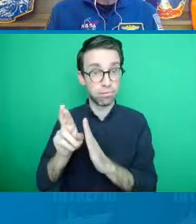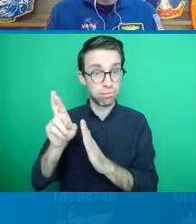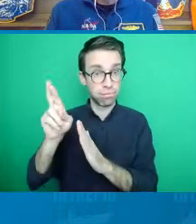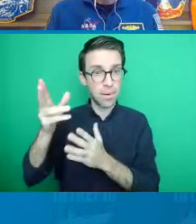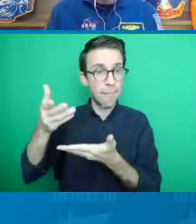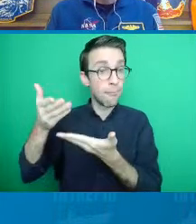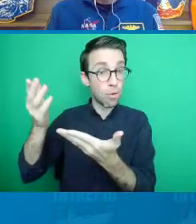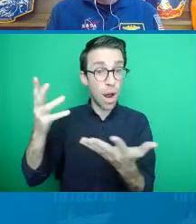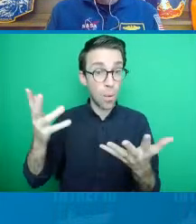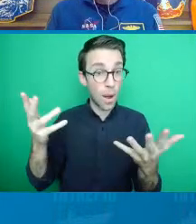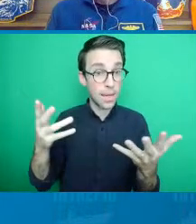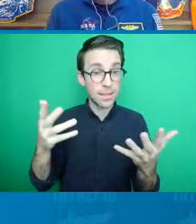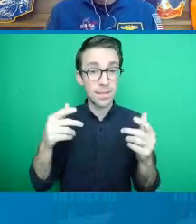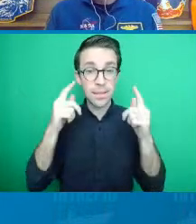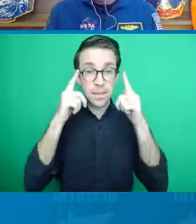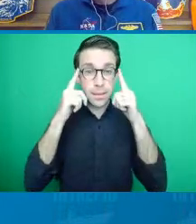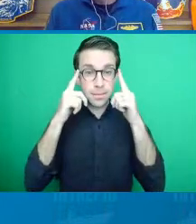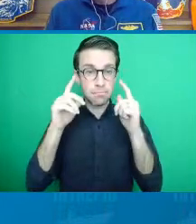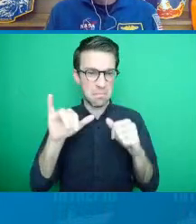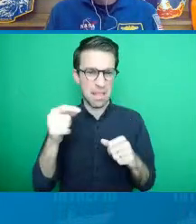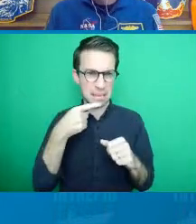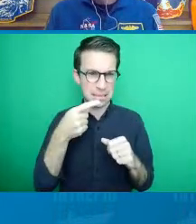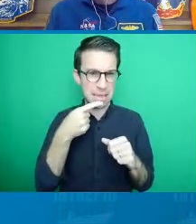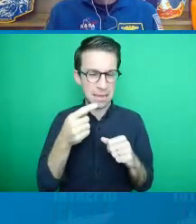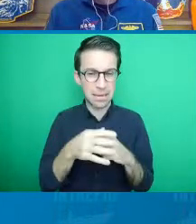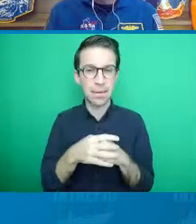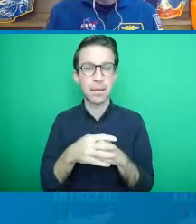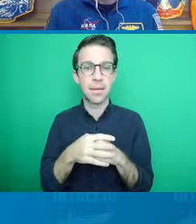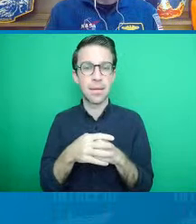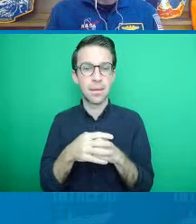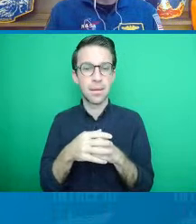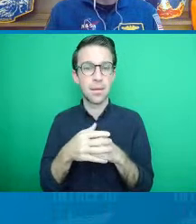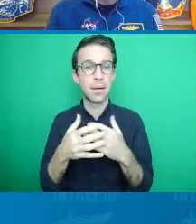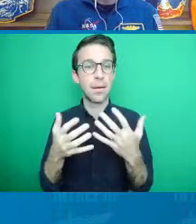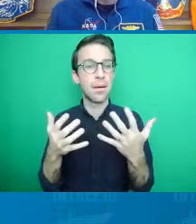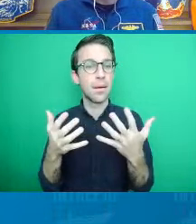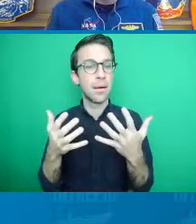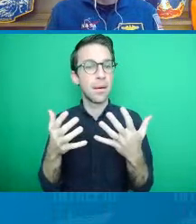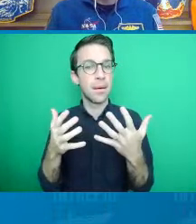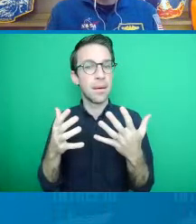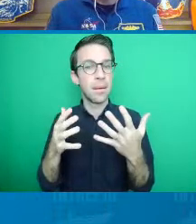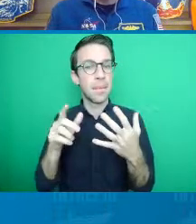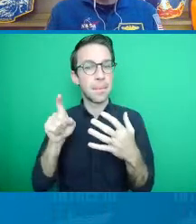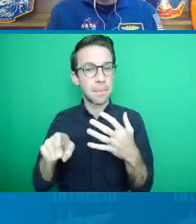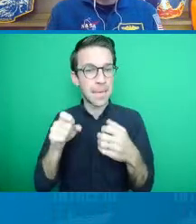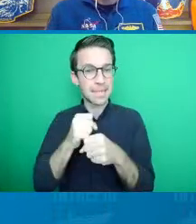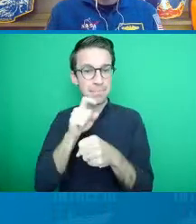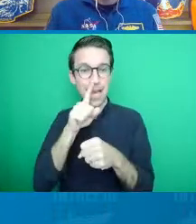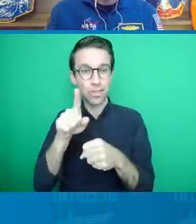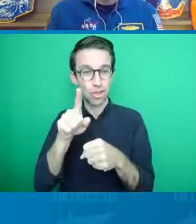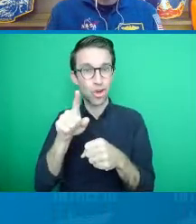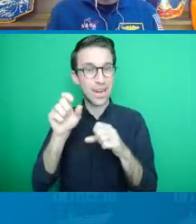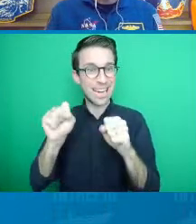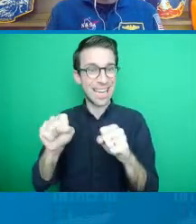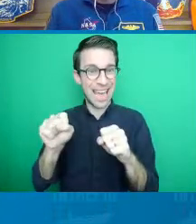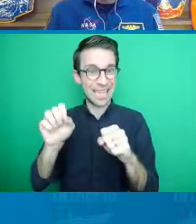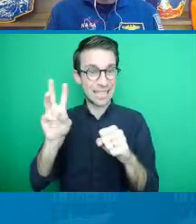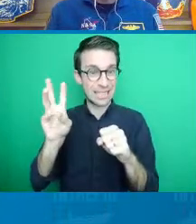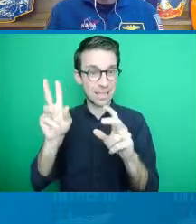space station was, as I said, the ability to support a crew of 6 and now